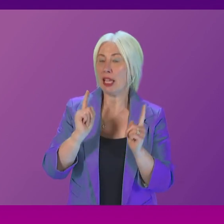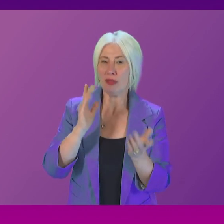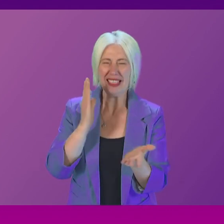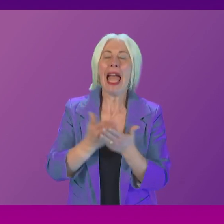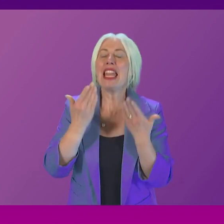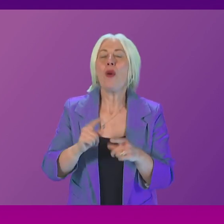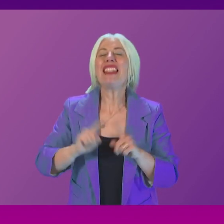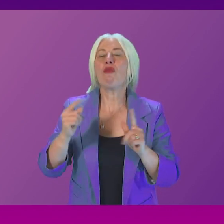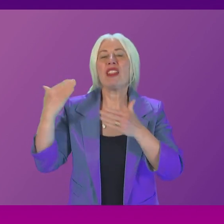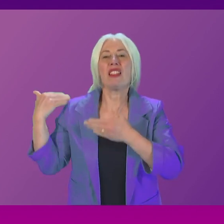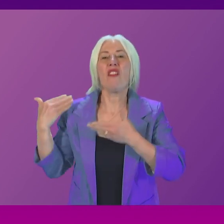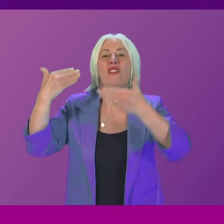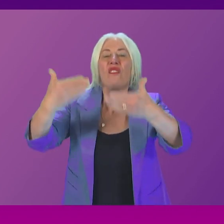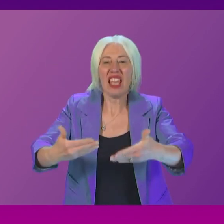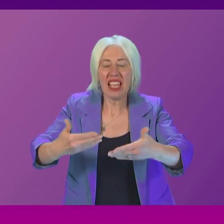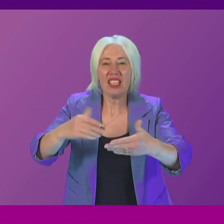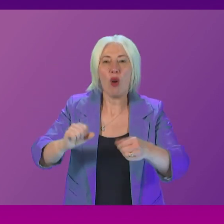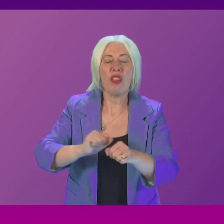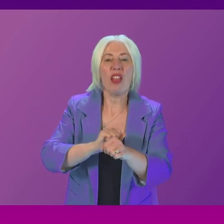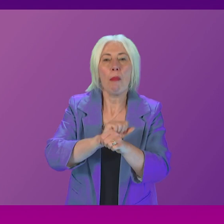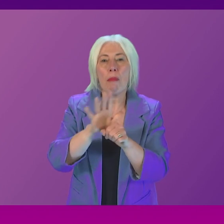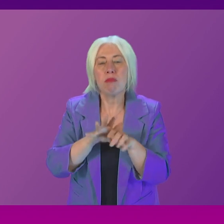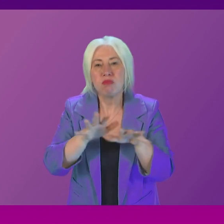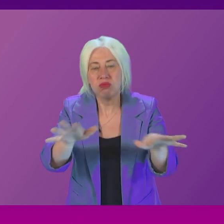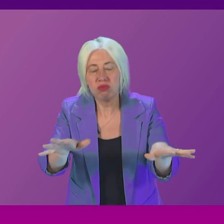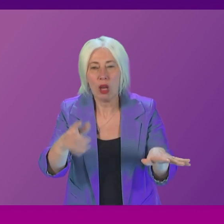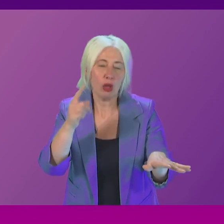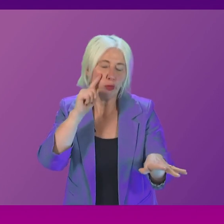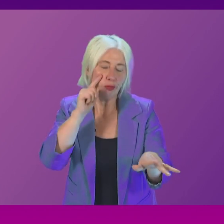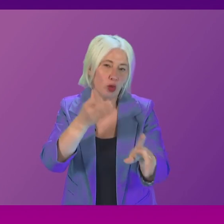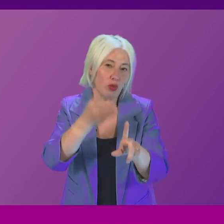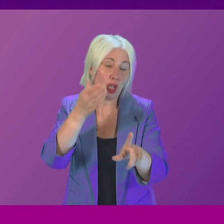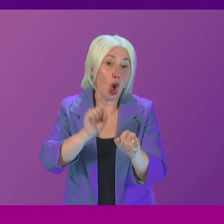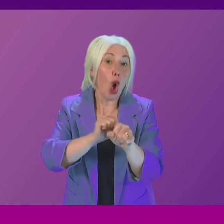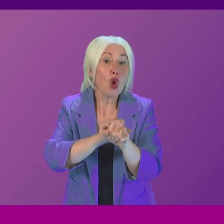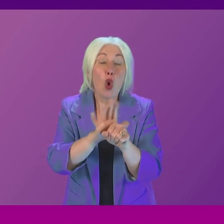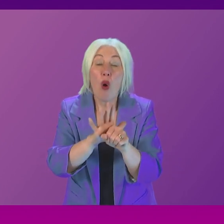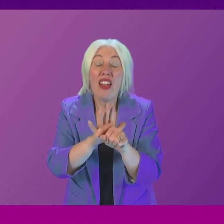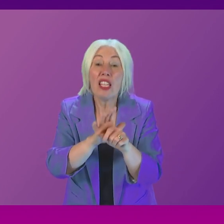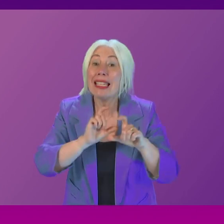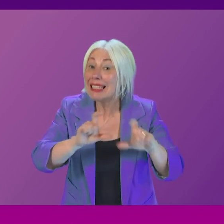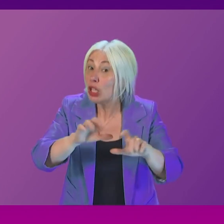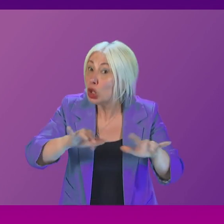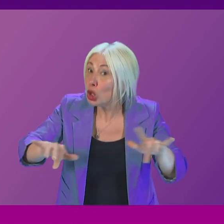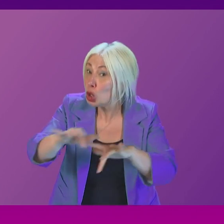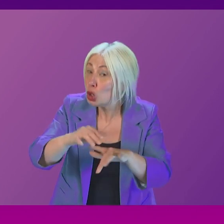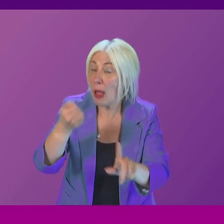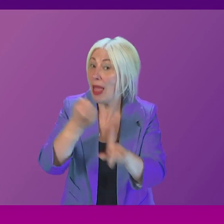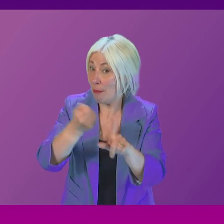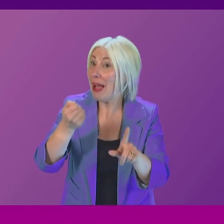different phase of the pandemic. I think everybody can recognise that. COVID hasn't gone away, and the impacts of COVID can still be felt. I know